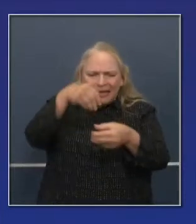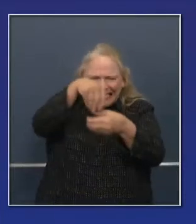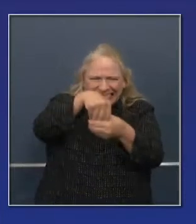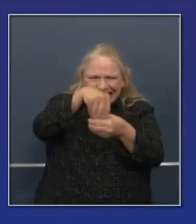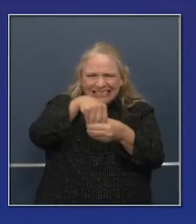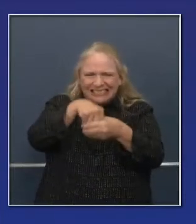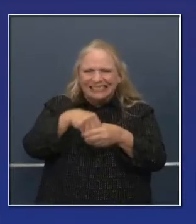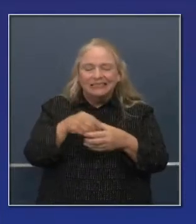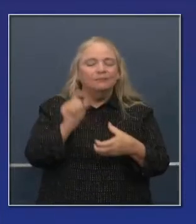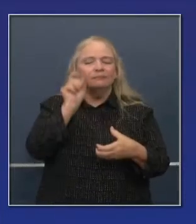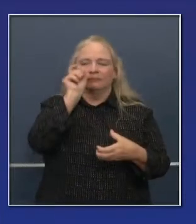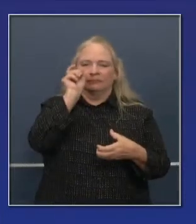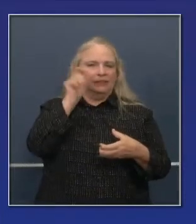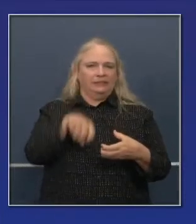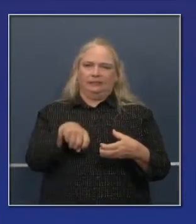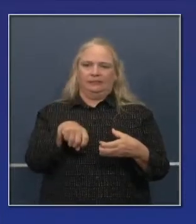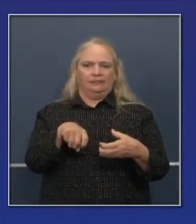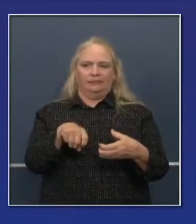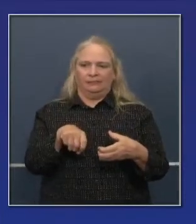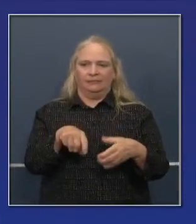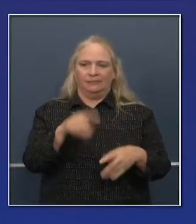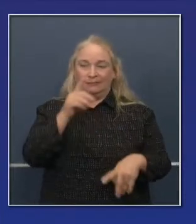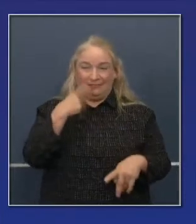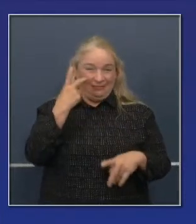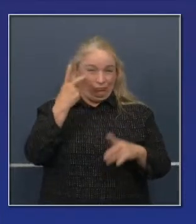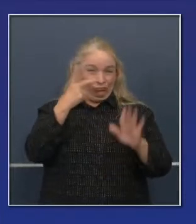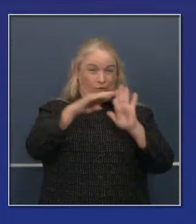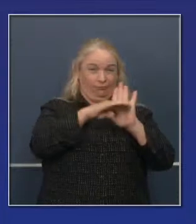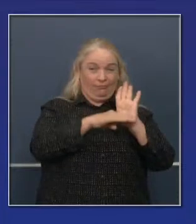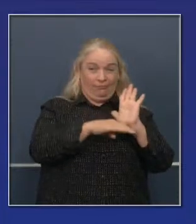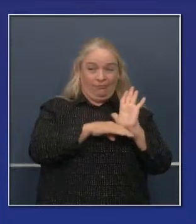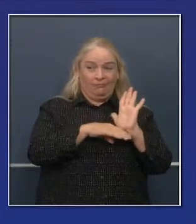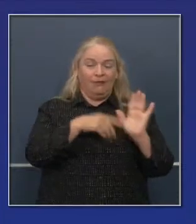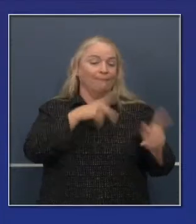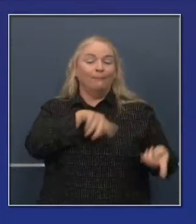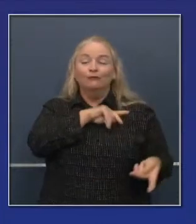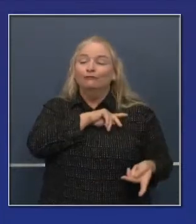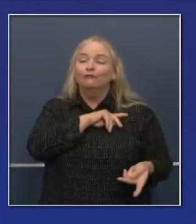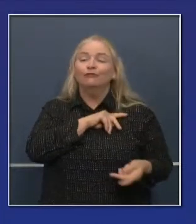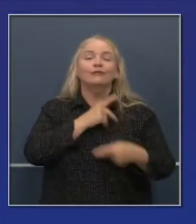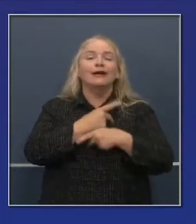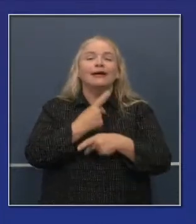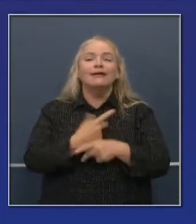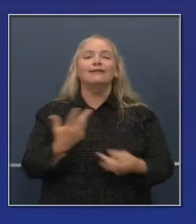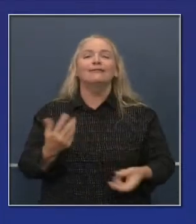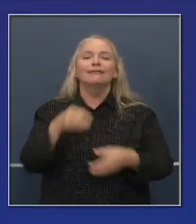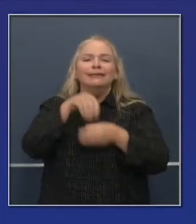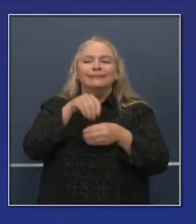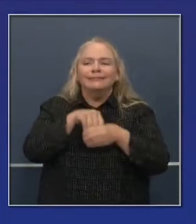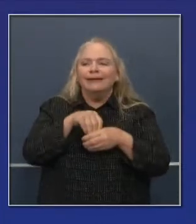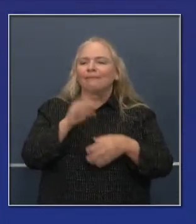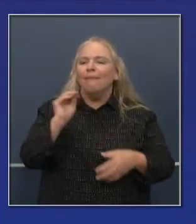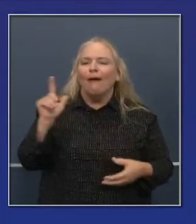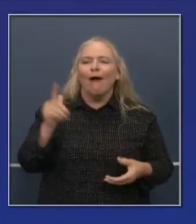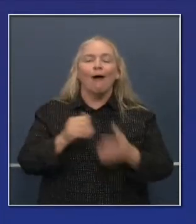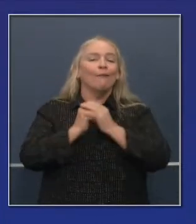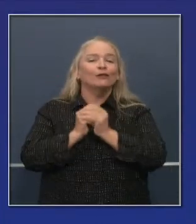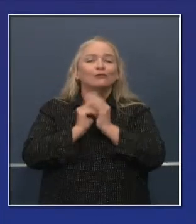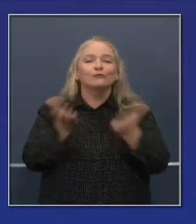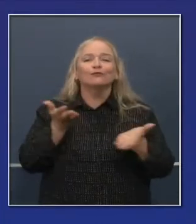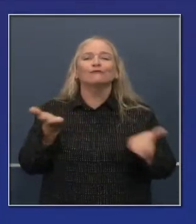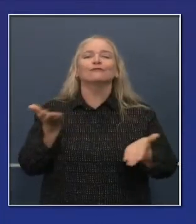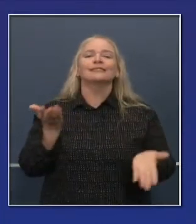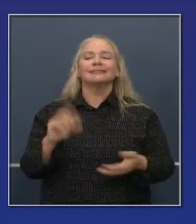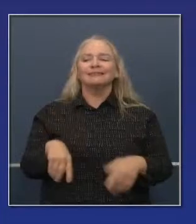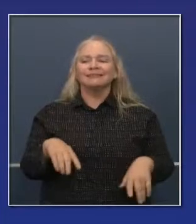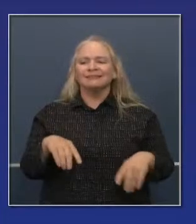for these sectors you see on the list. Again, personal care services, indoor malls, worship services, fitness